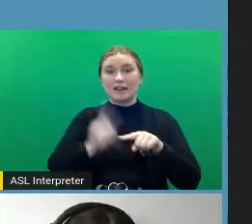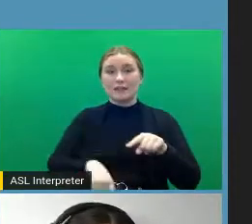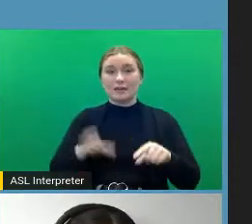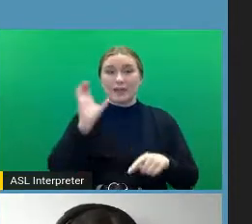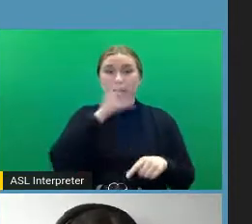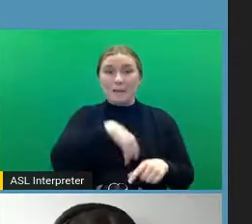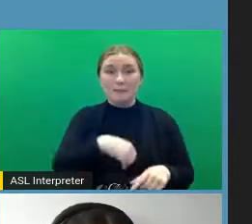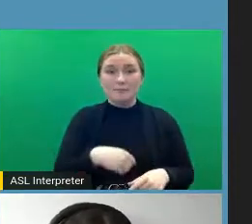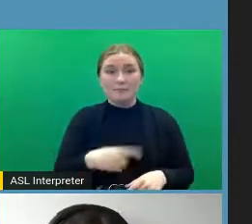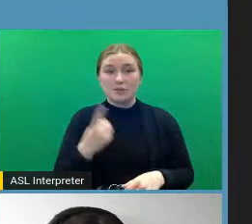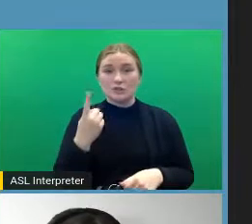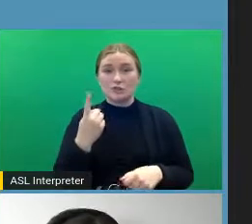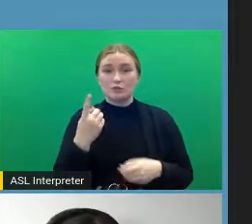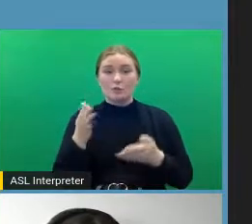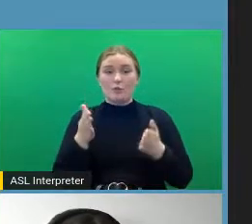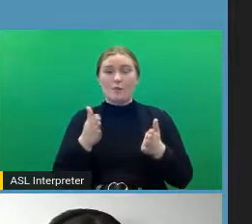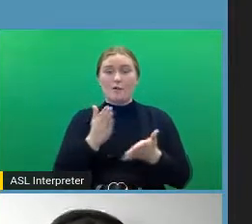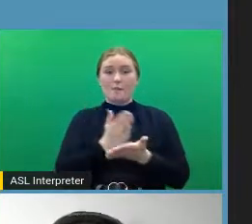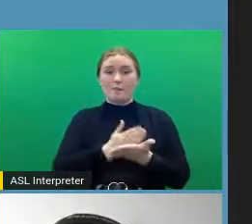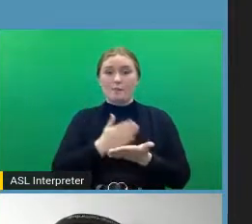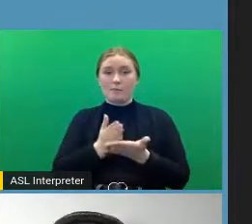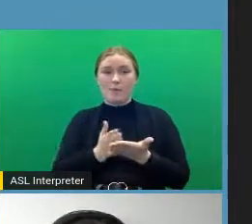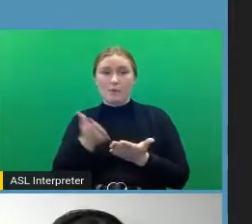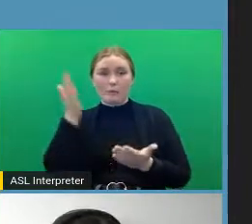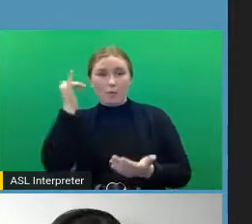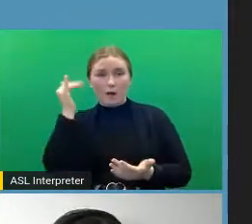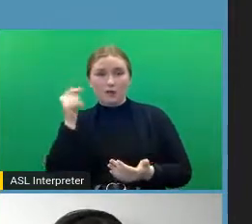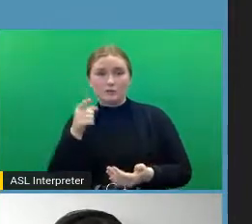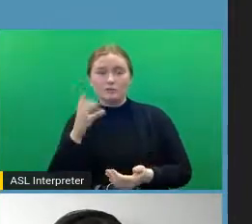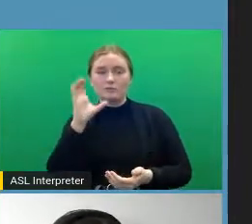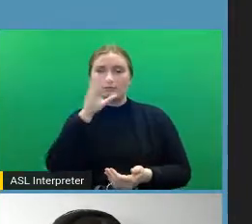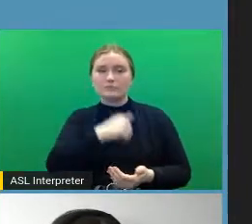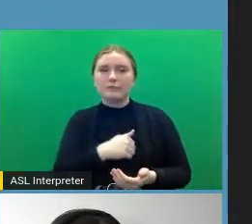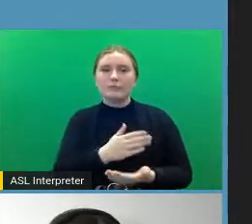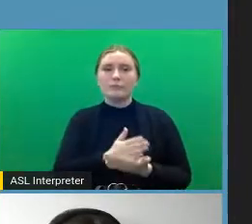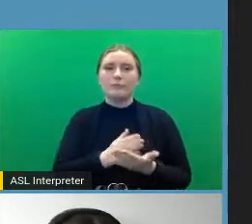any part of that because then you're missing part of the story.